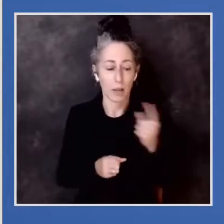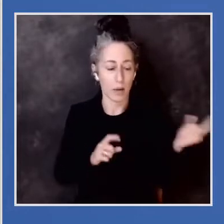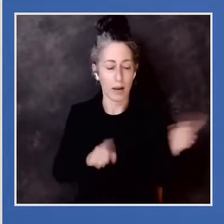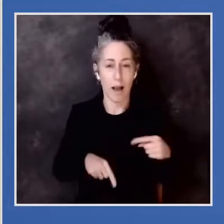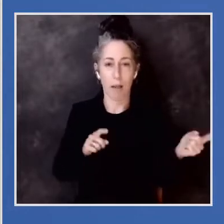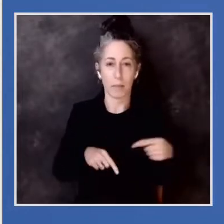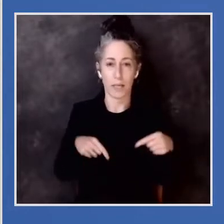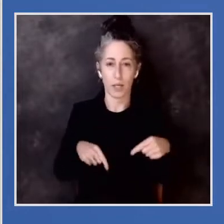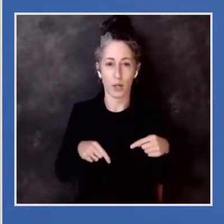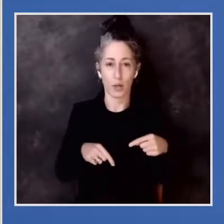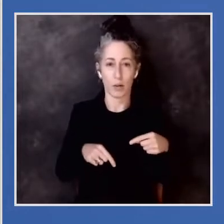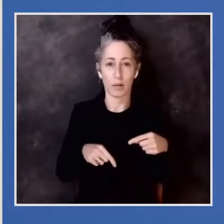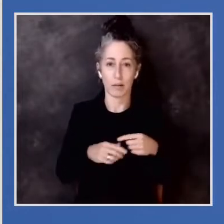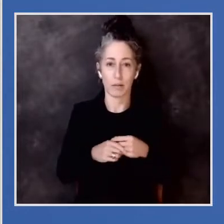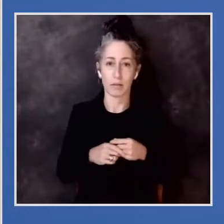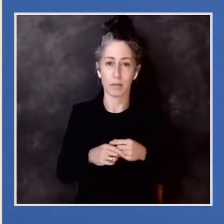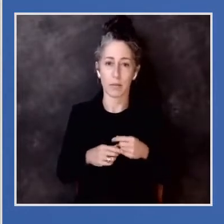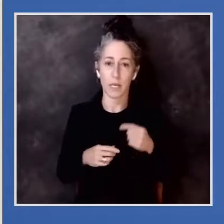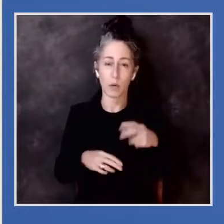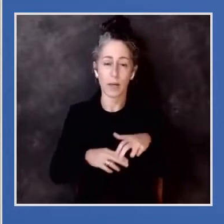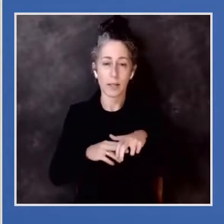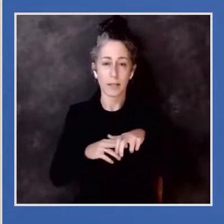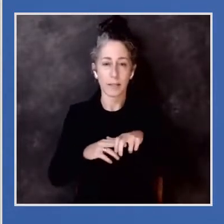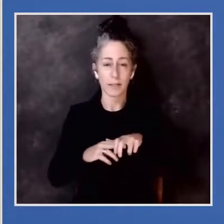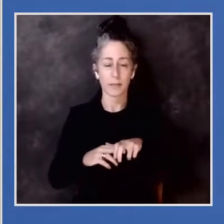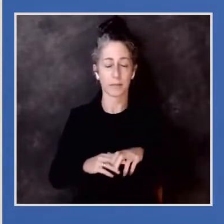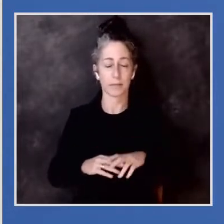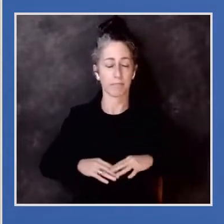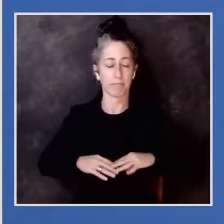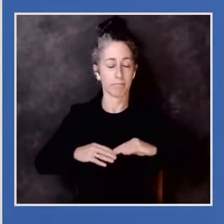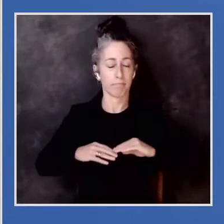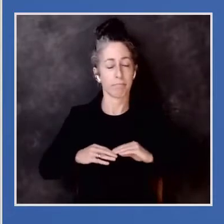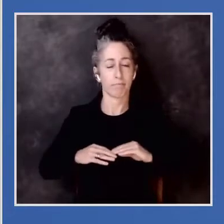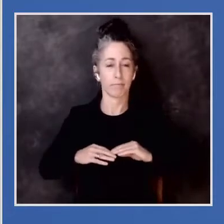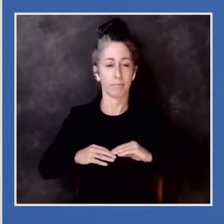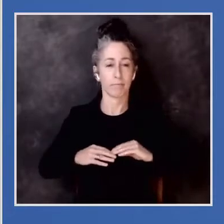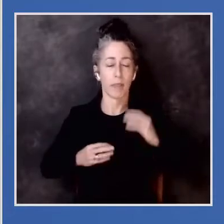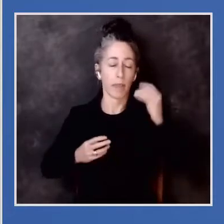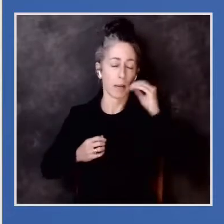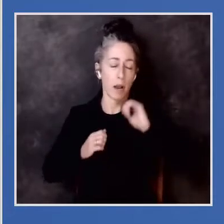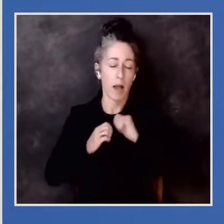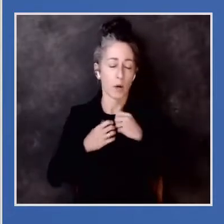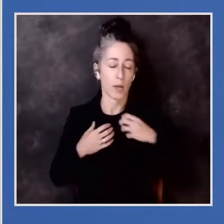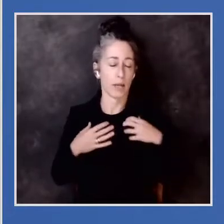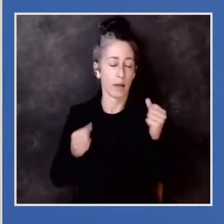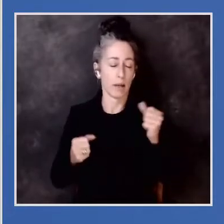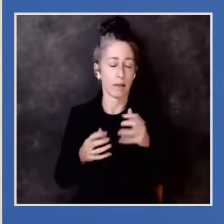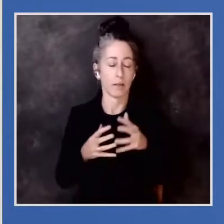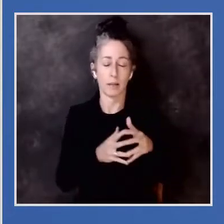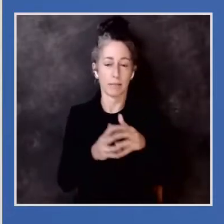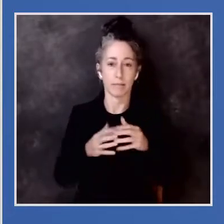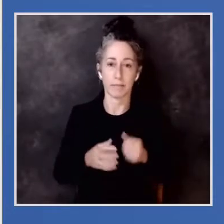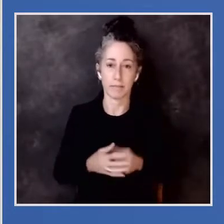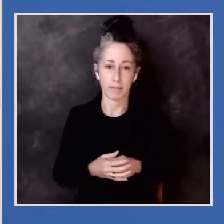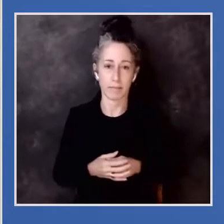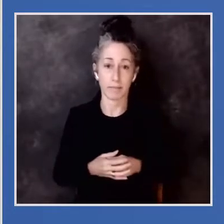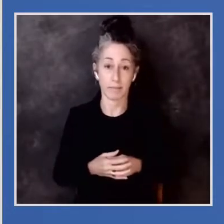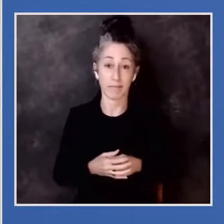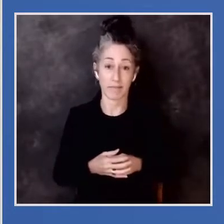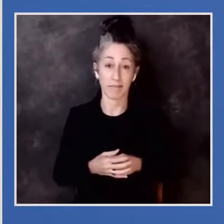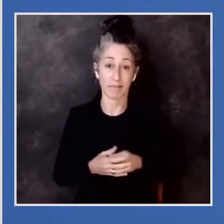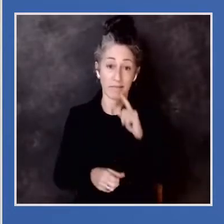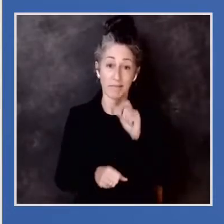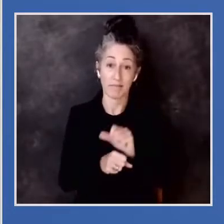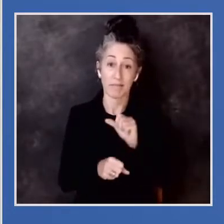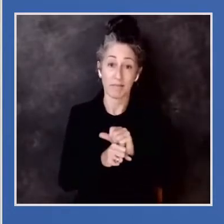heal the nation and the world. And that's exactly what he did. Lifting us out of a Great